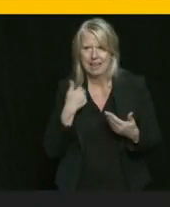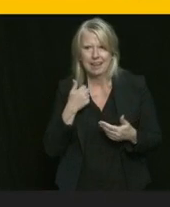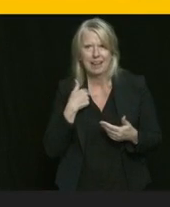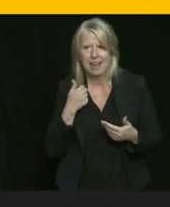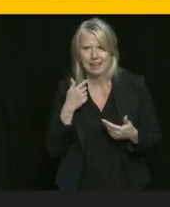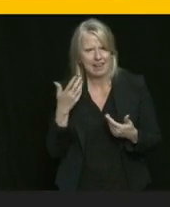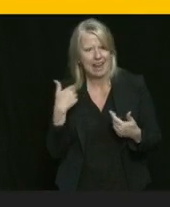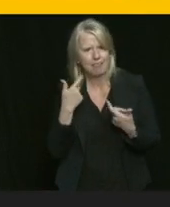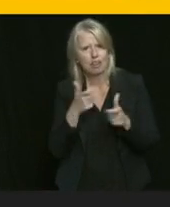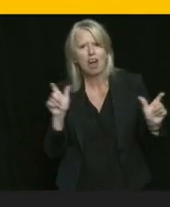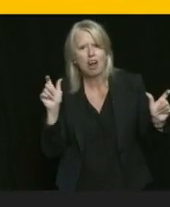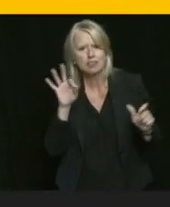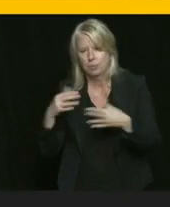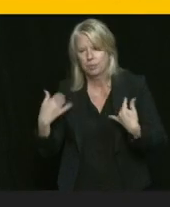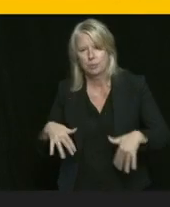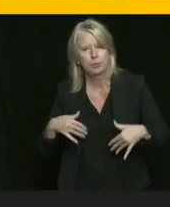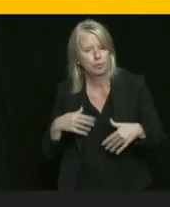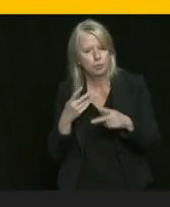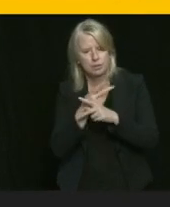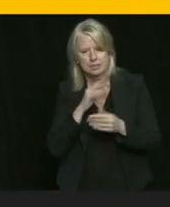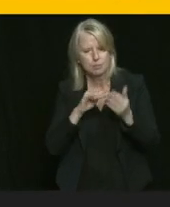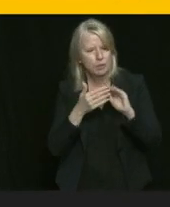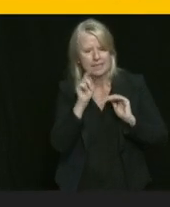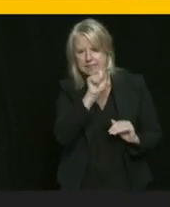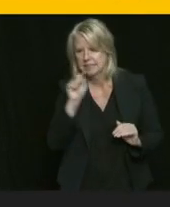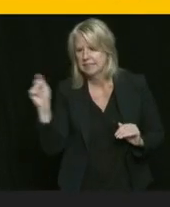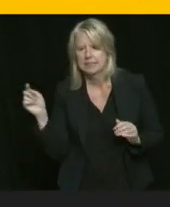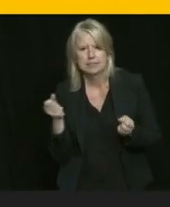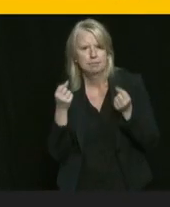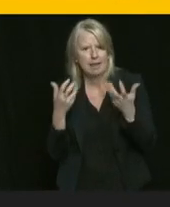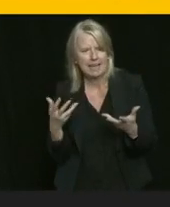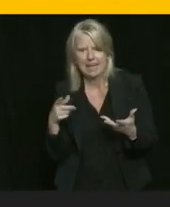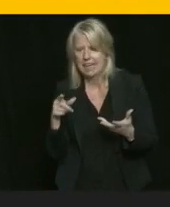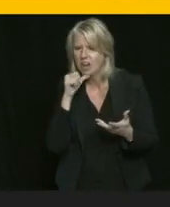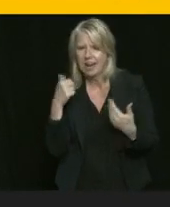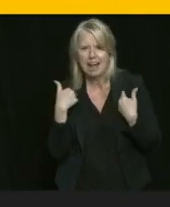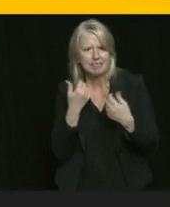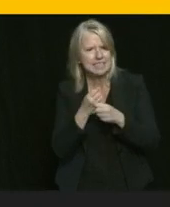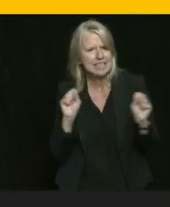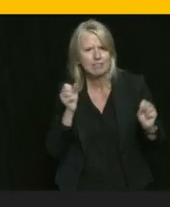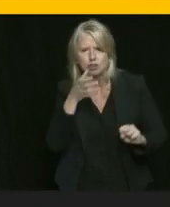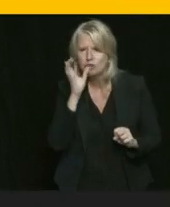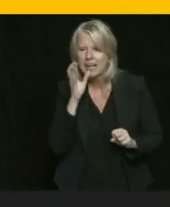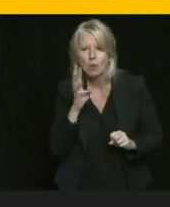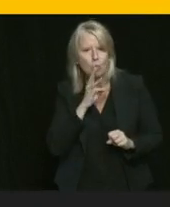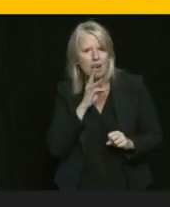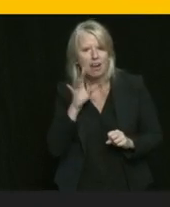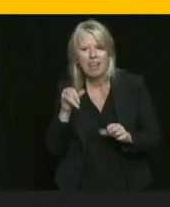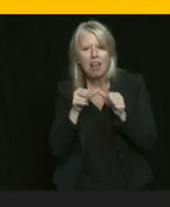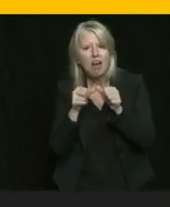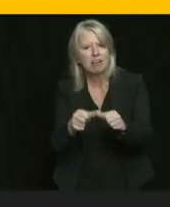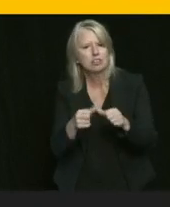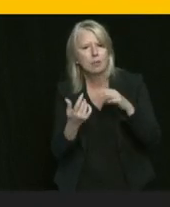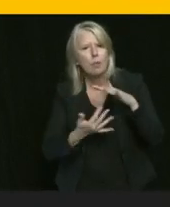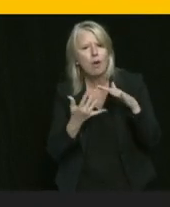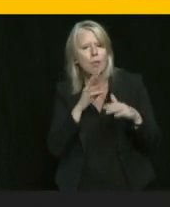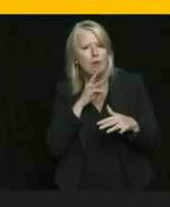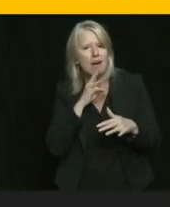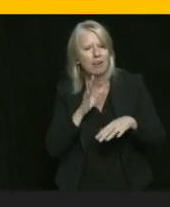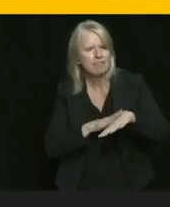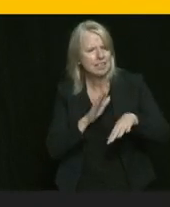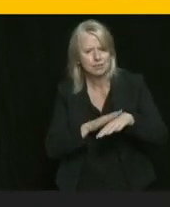reserves in the world, of non-safe drinking water, of long-term boil water advisories that were unacceptable